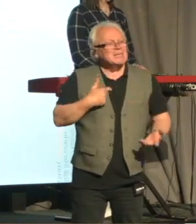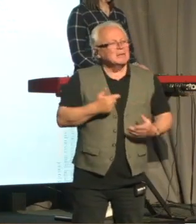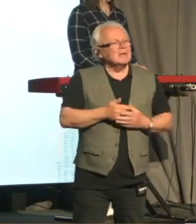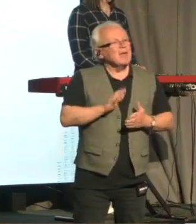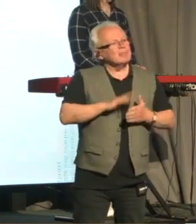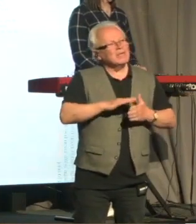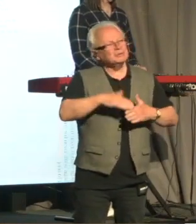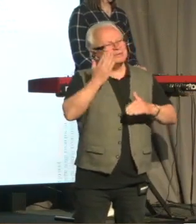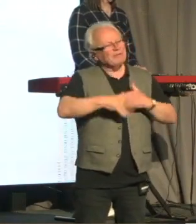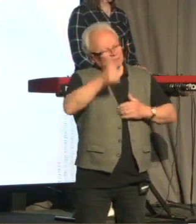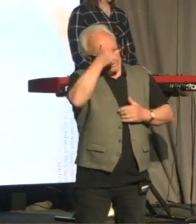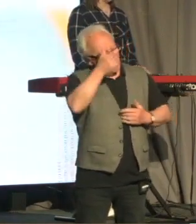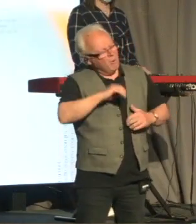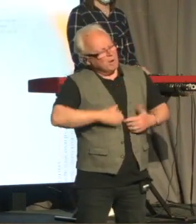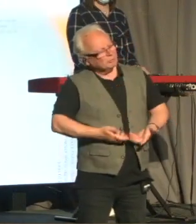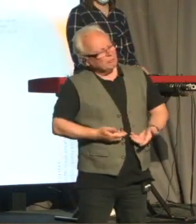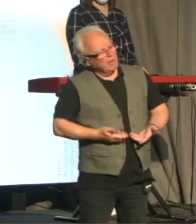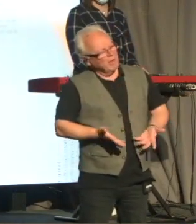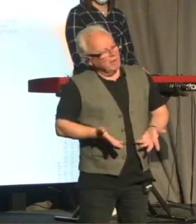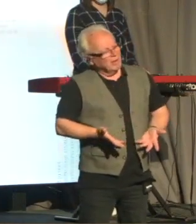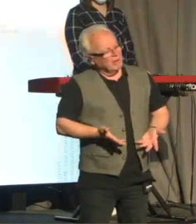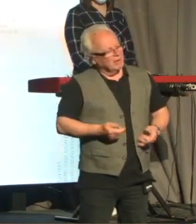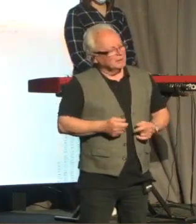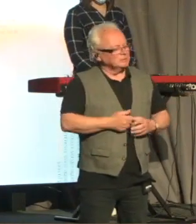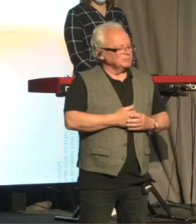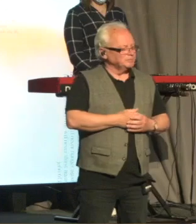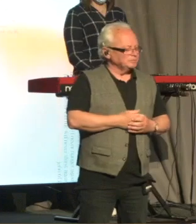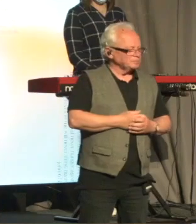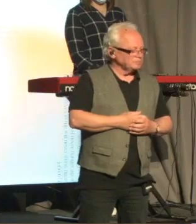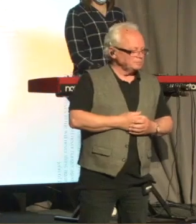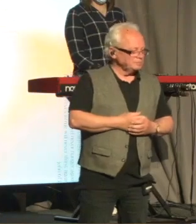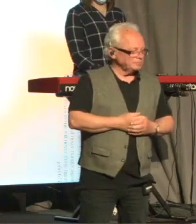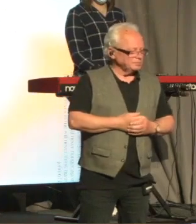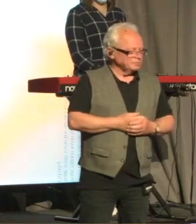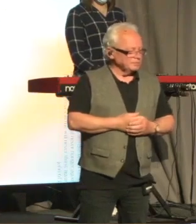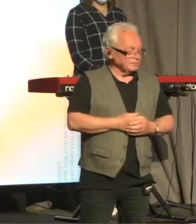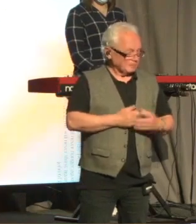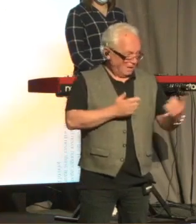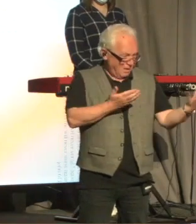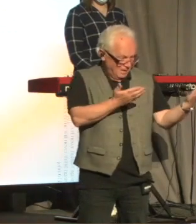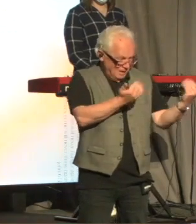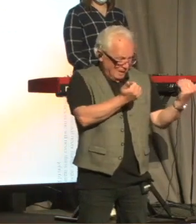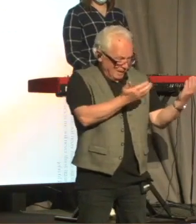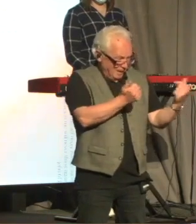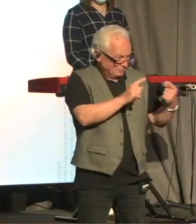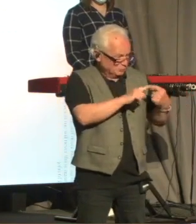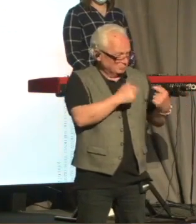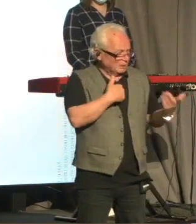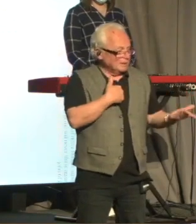you will never know hunger for anything else. Come to me.